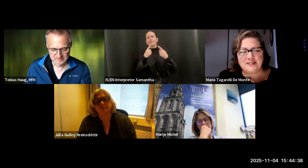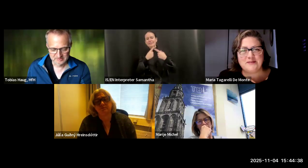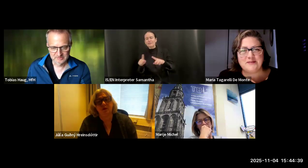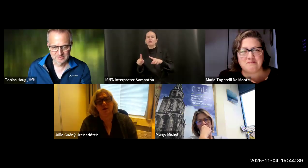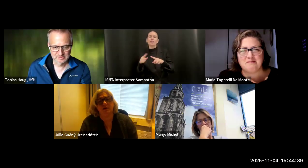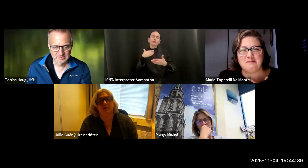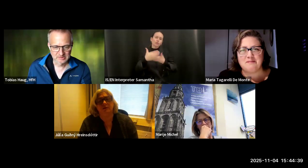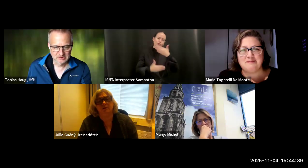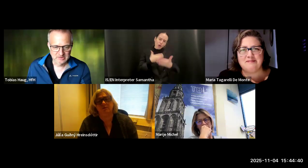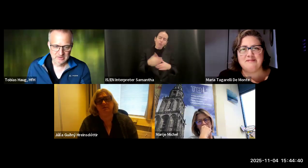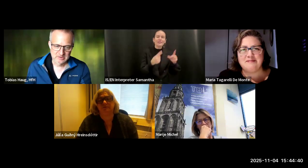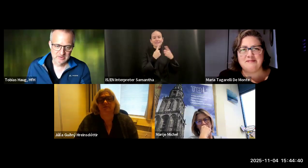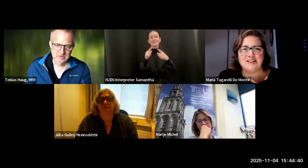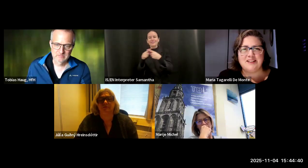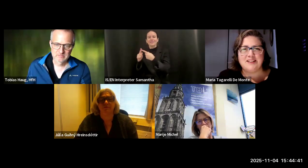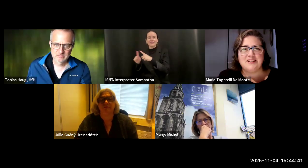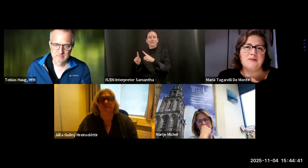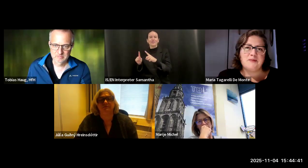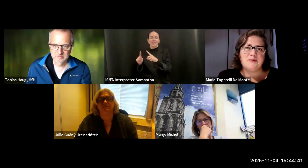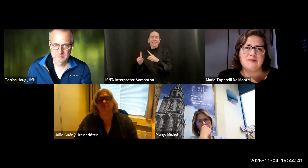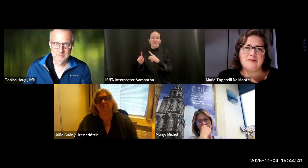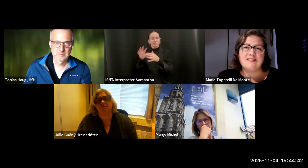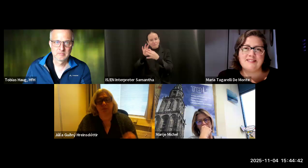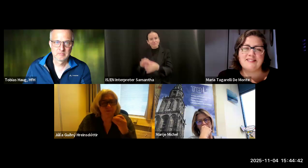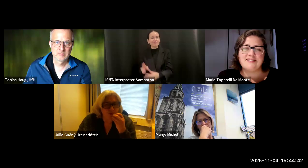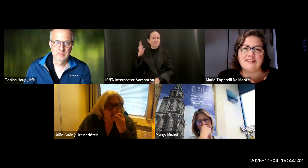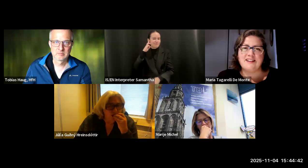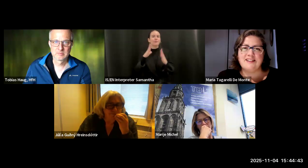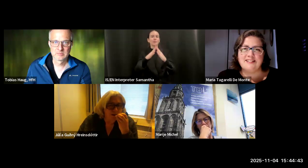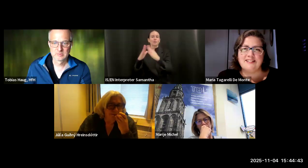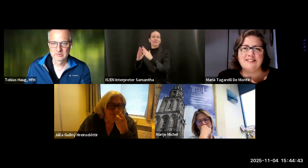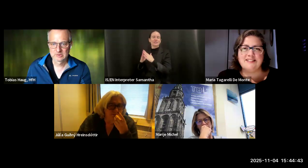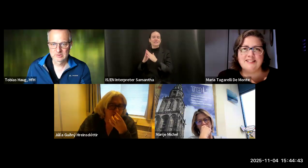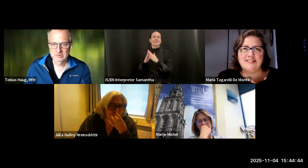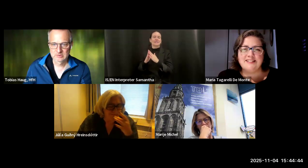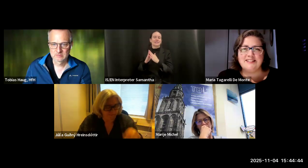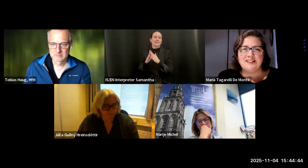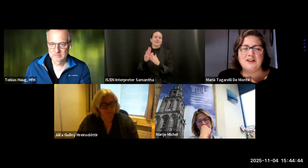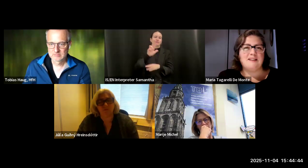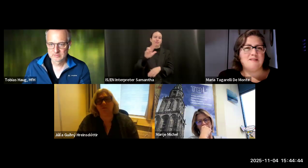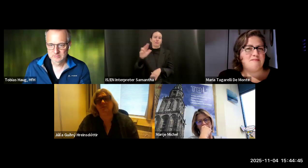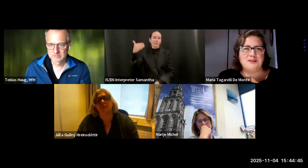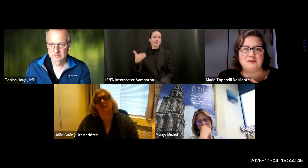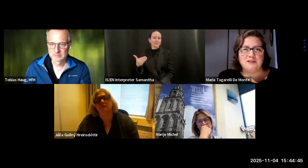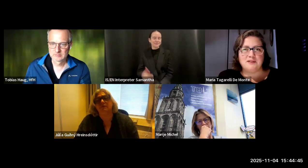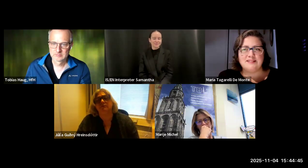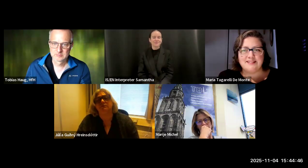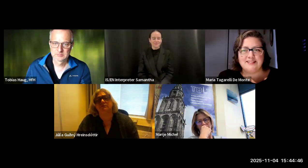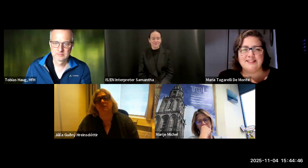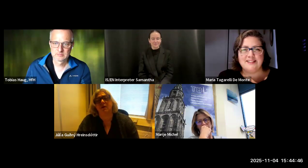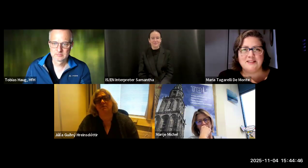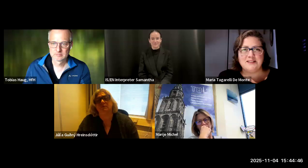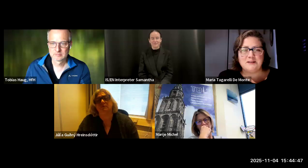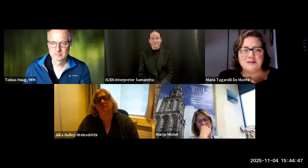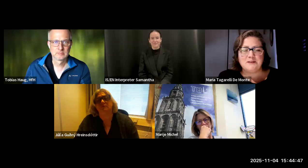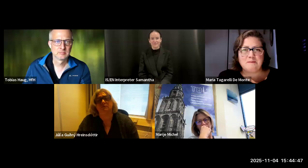the things that you've mentioned on deaf community websites. So it's Okay. really just more of